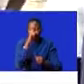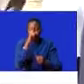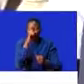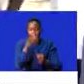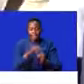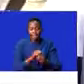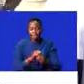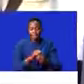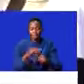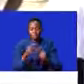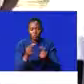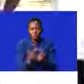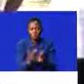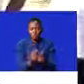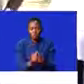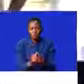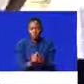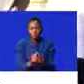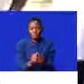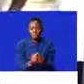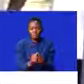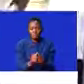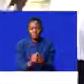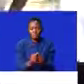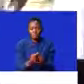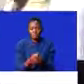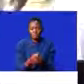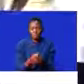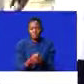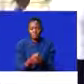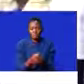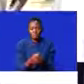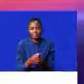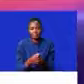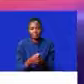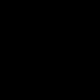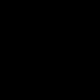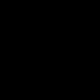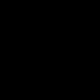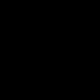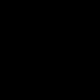partners. Nekala TV kawuok e kaunti ma Kisumu, and Landa Godfrey.